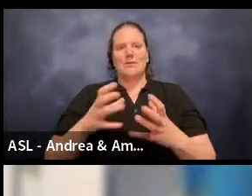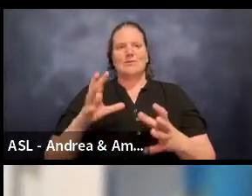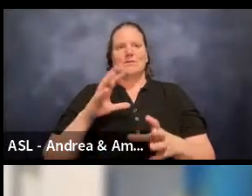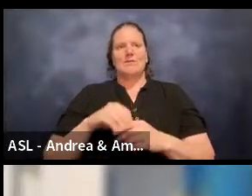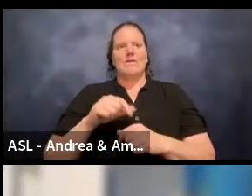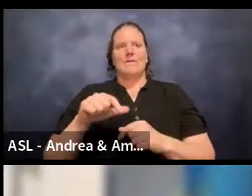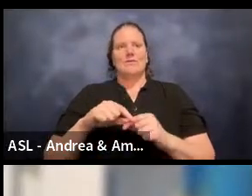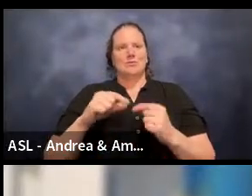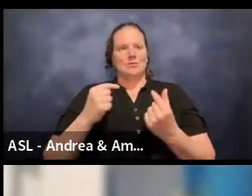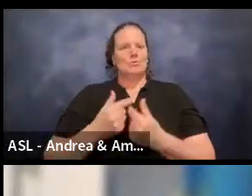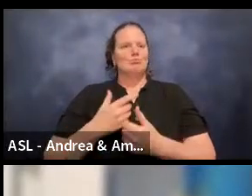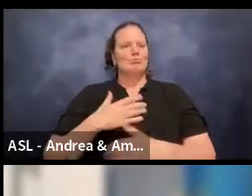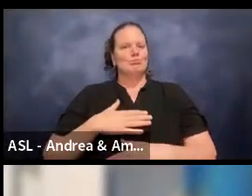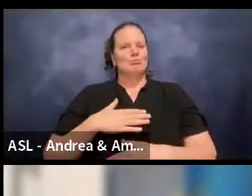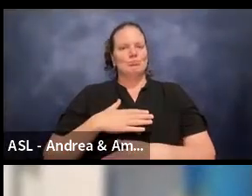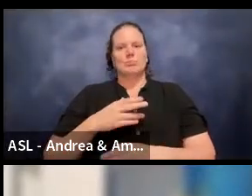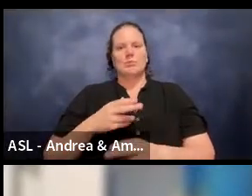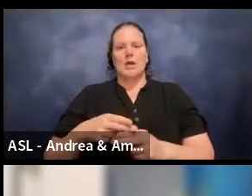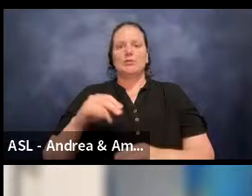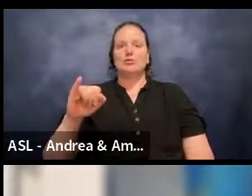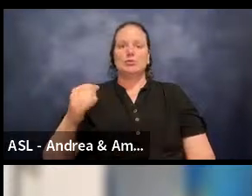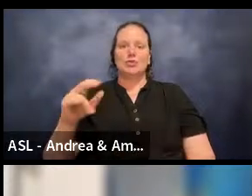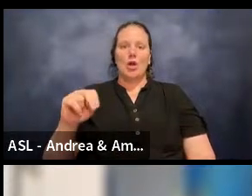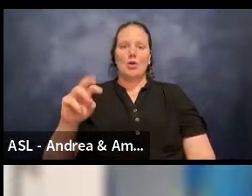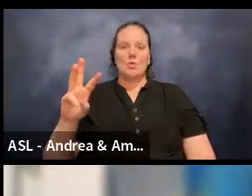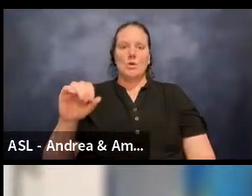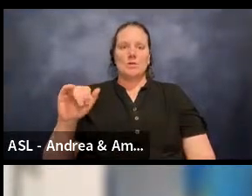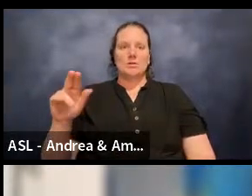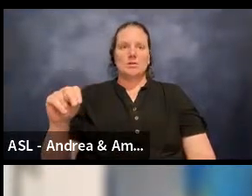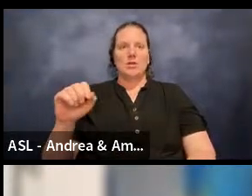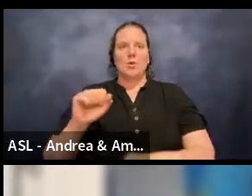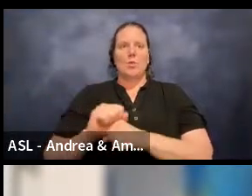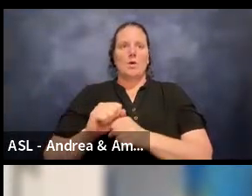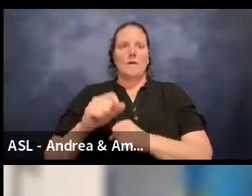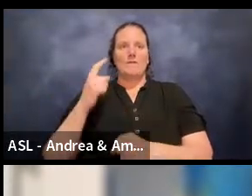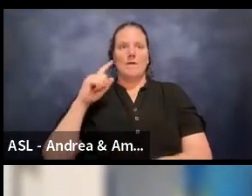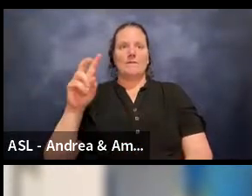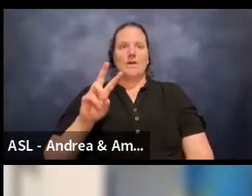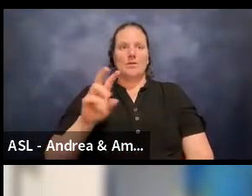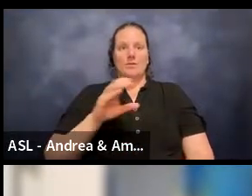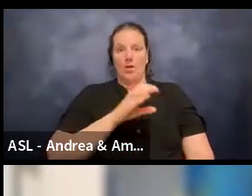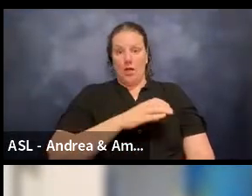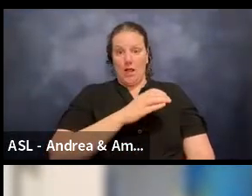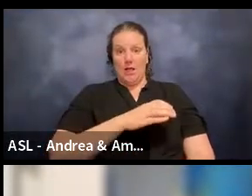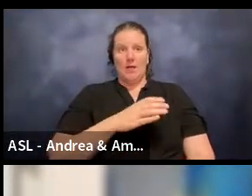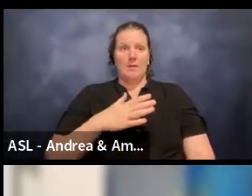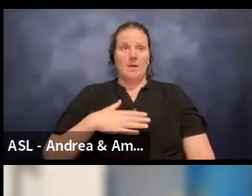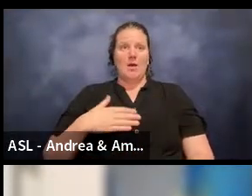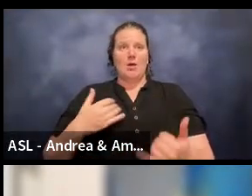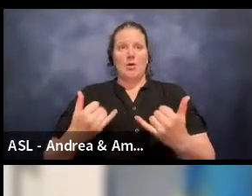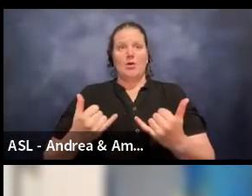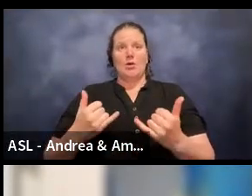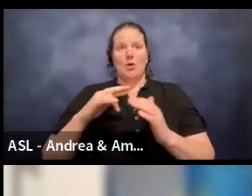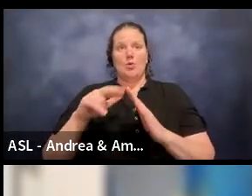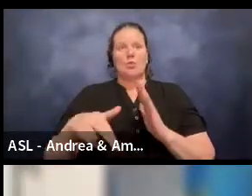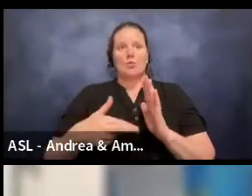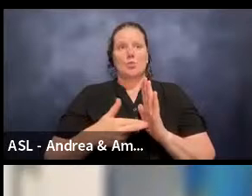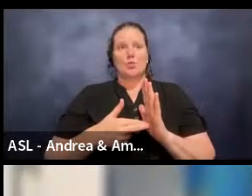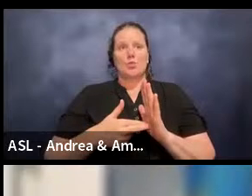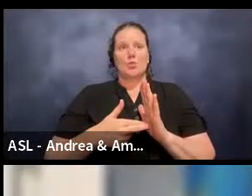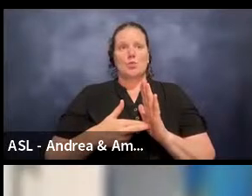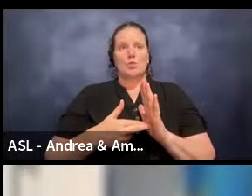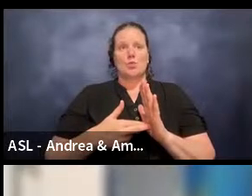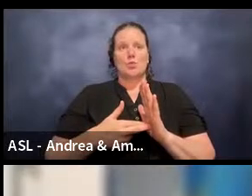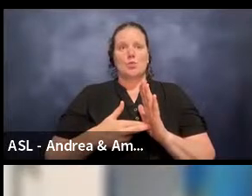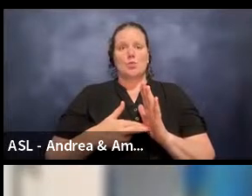group. My name is John Wilson. I work for the Vancouver Clinic, and my current role is the Ancillary